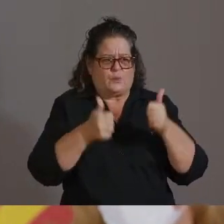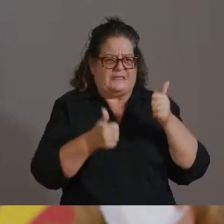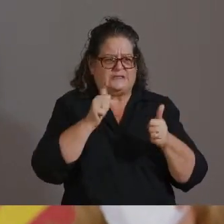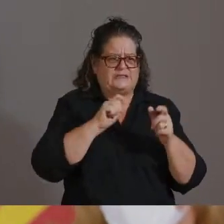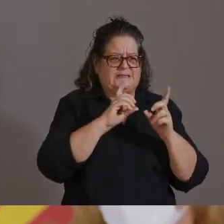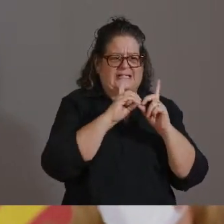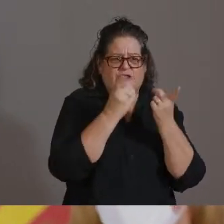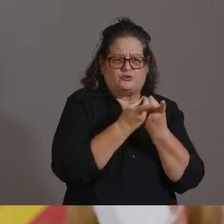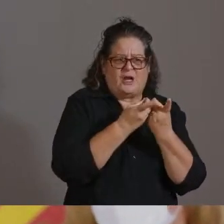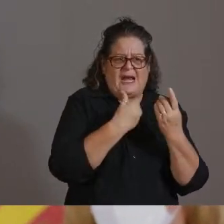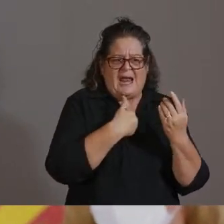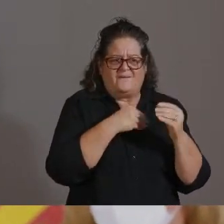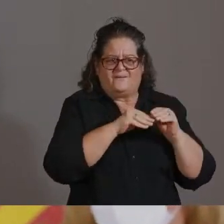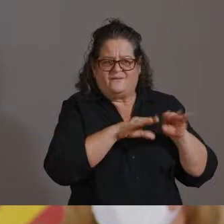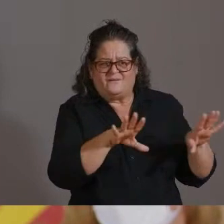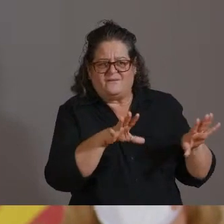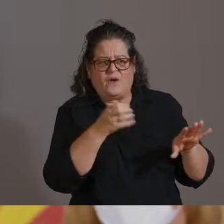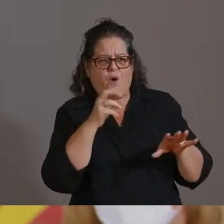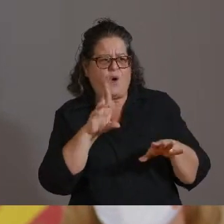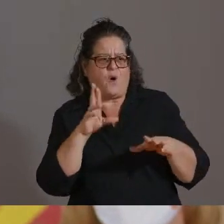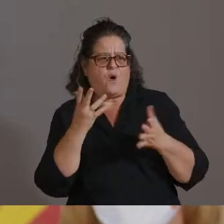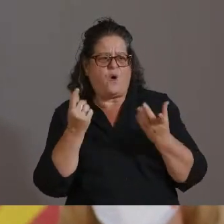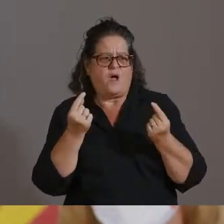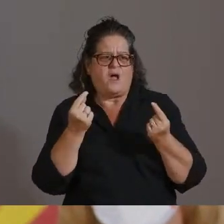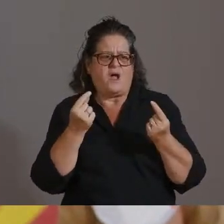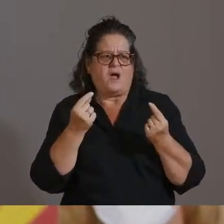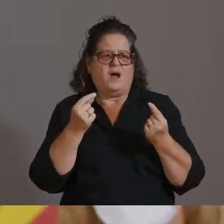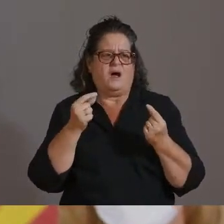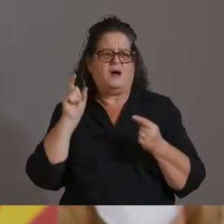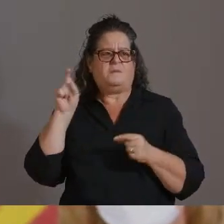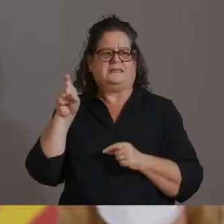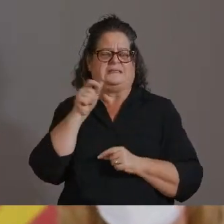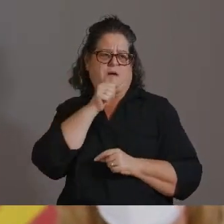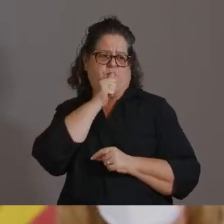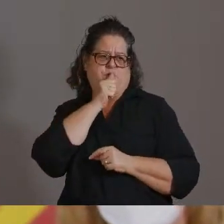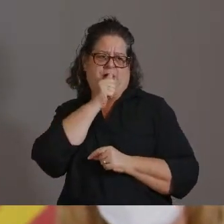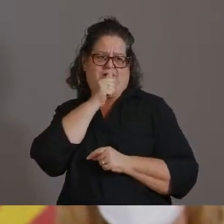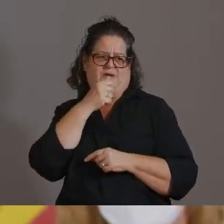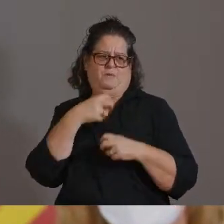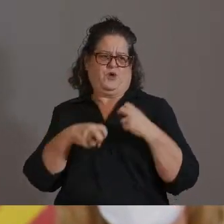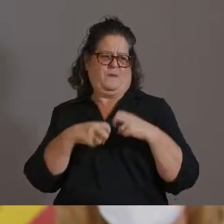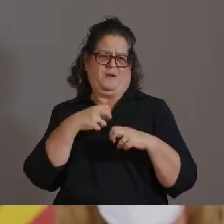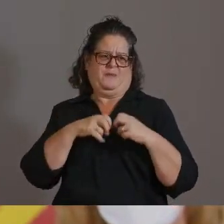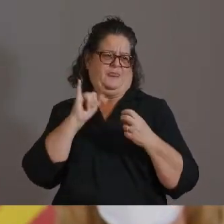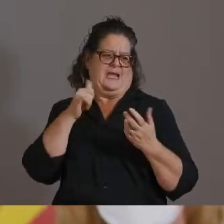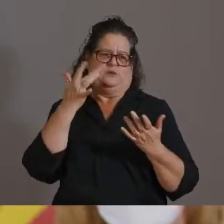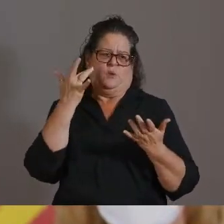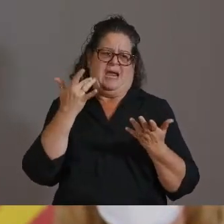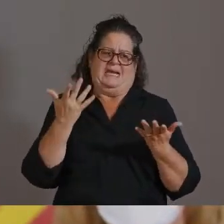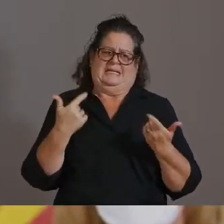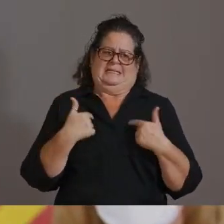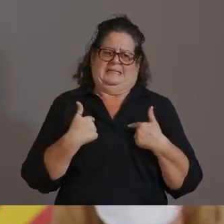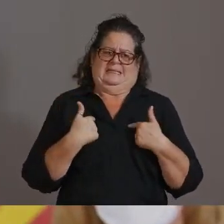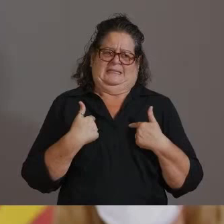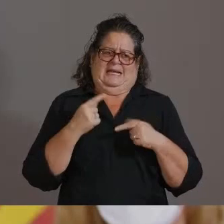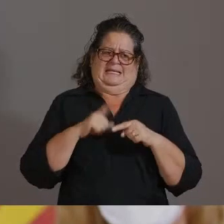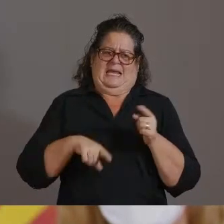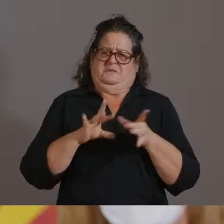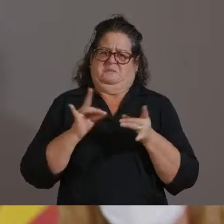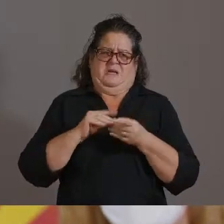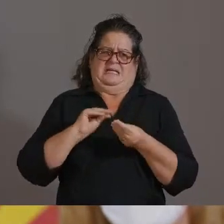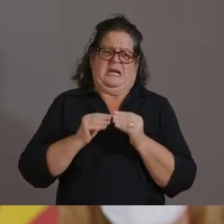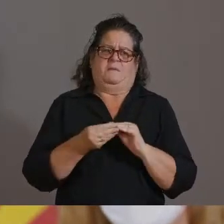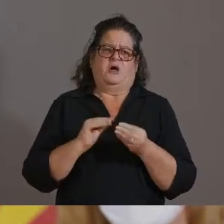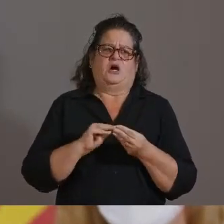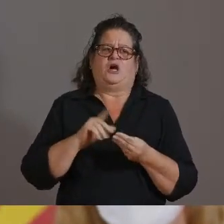is a privacy issue when in fact there are no names of individuals that anyone is requesting. Are you hiding this information?